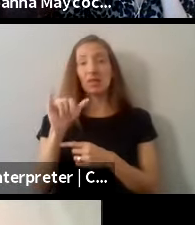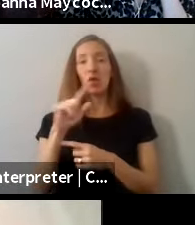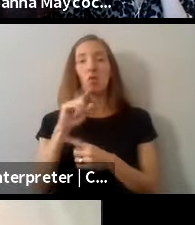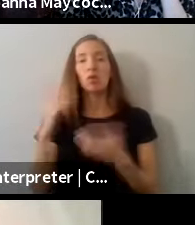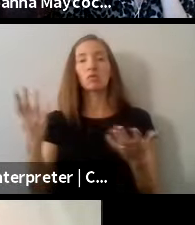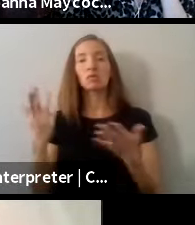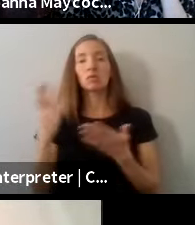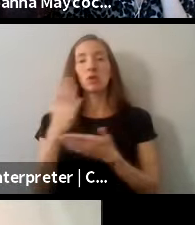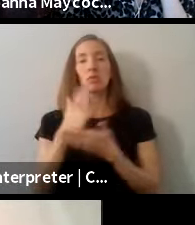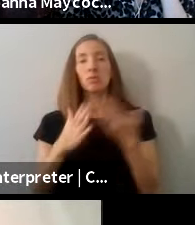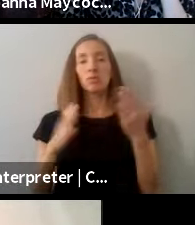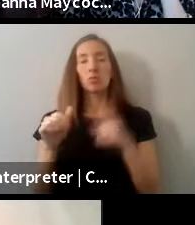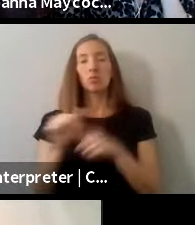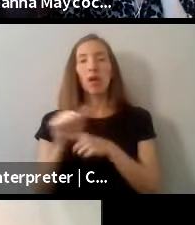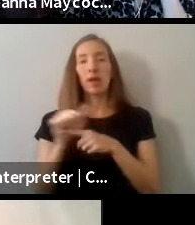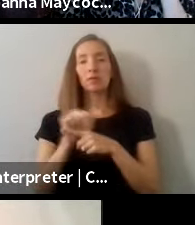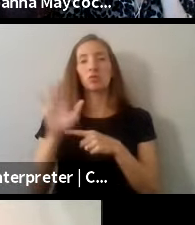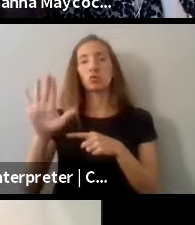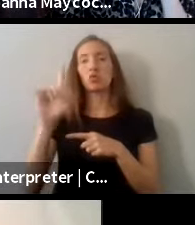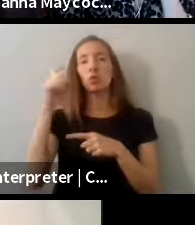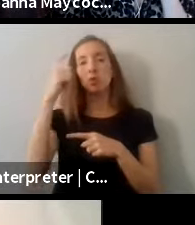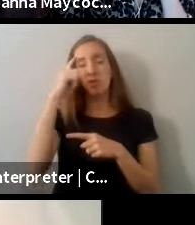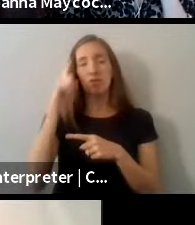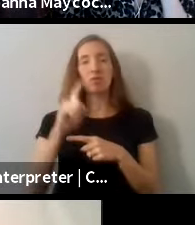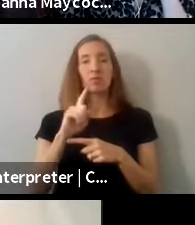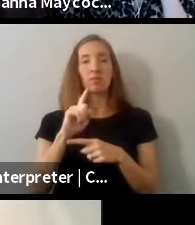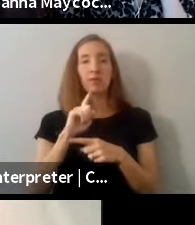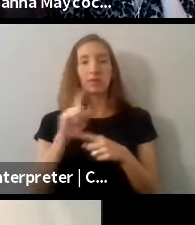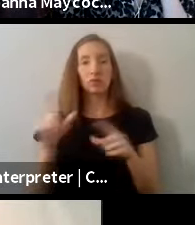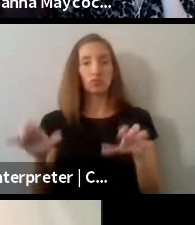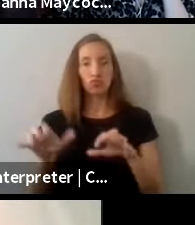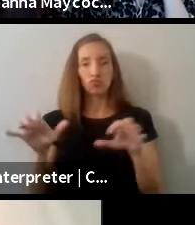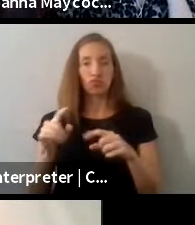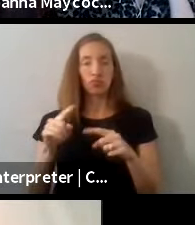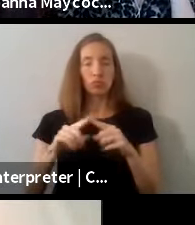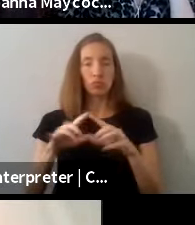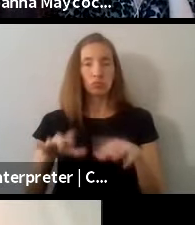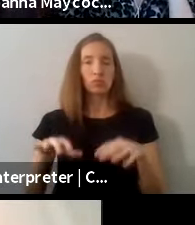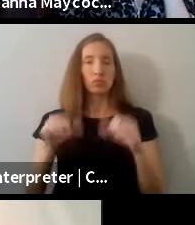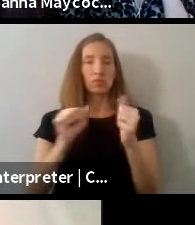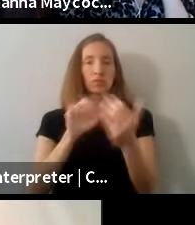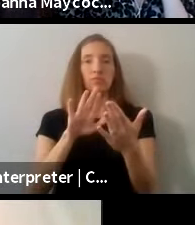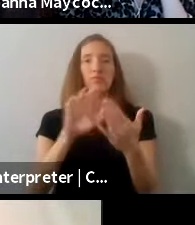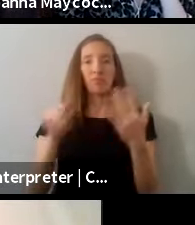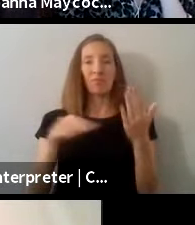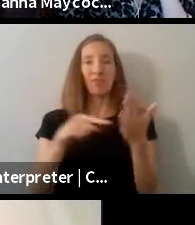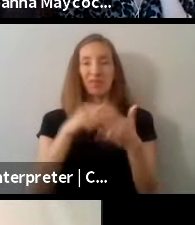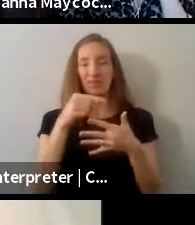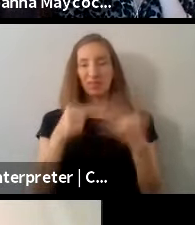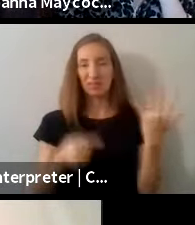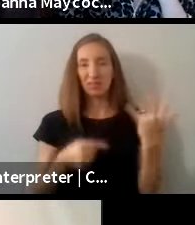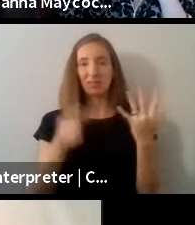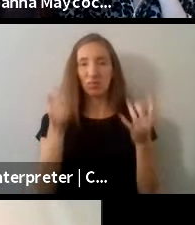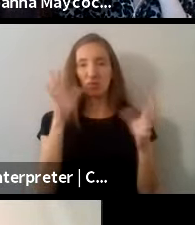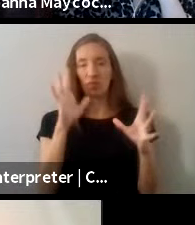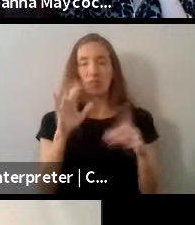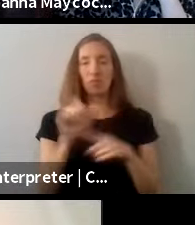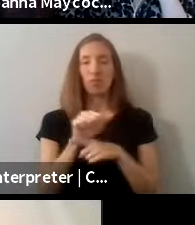your government is taking to address this increased complexity of harmful practices in the context